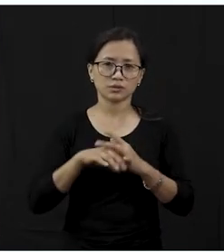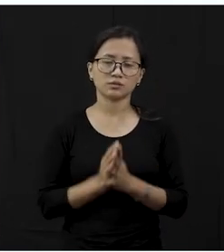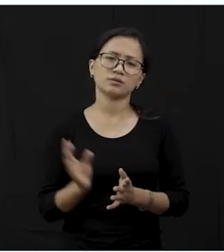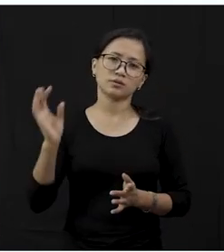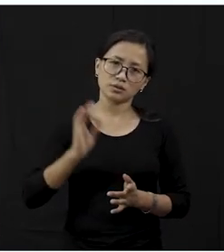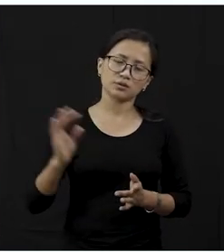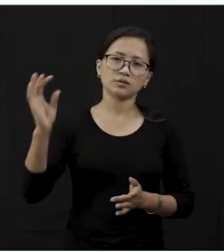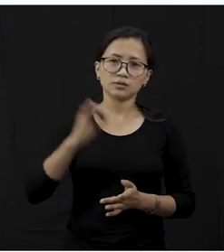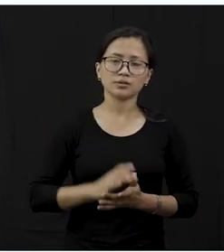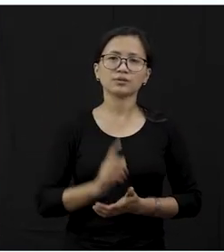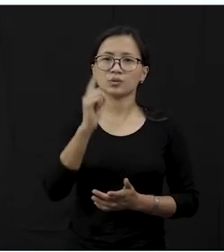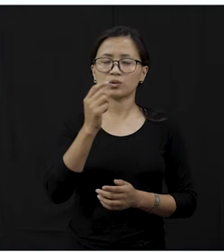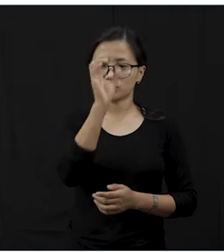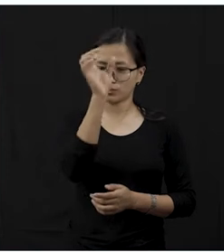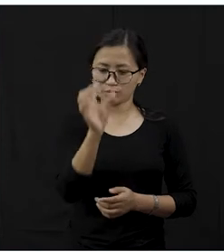again and again,